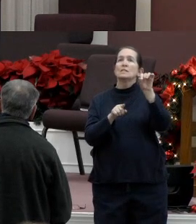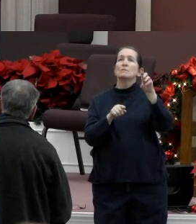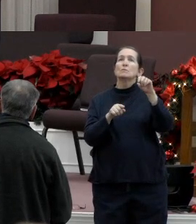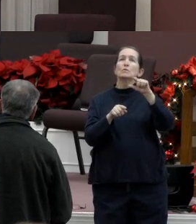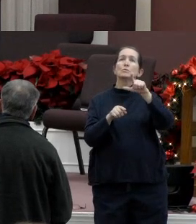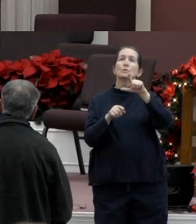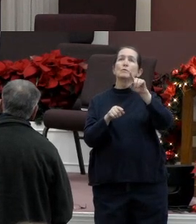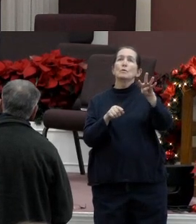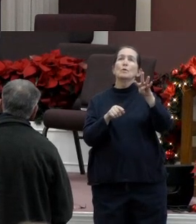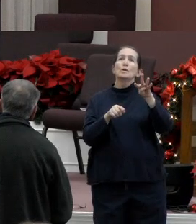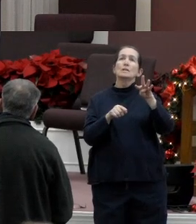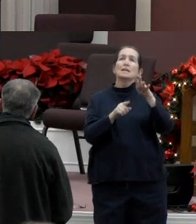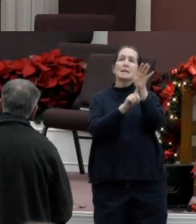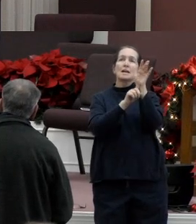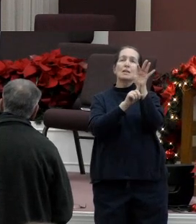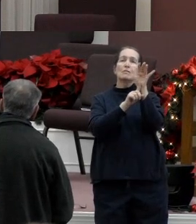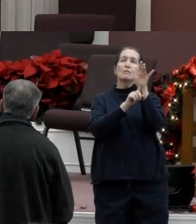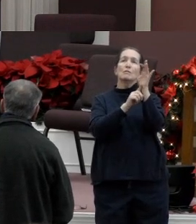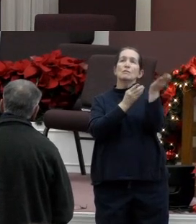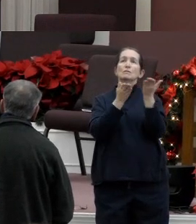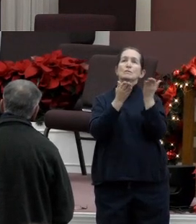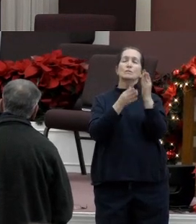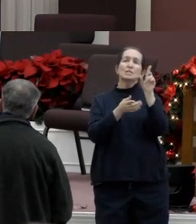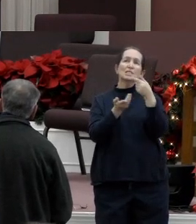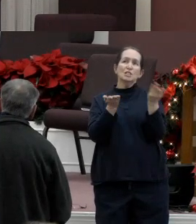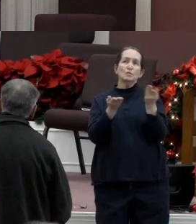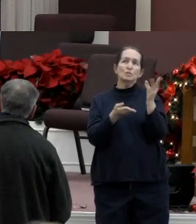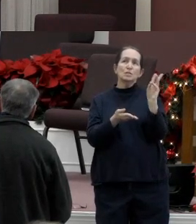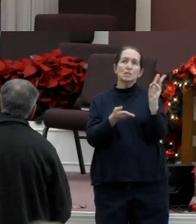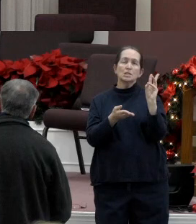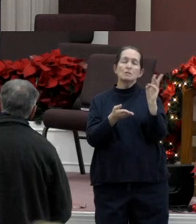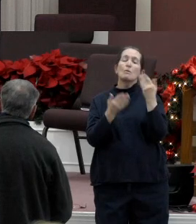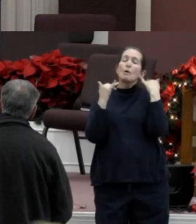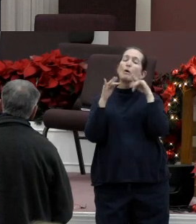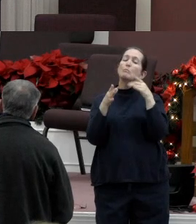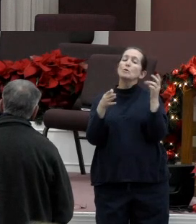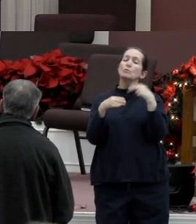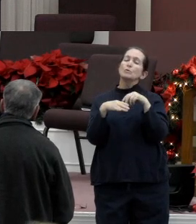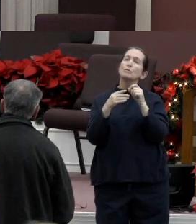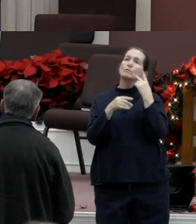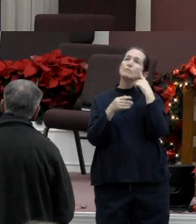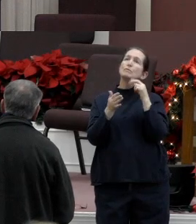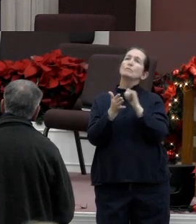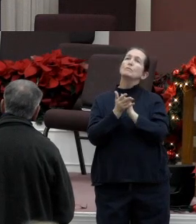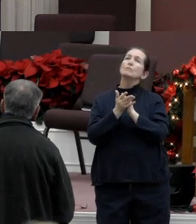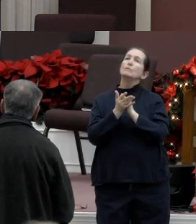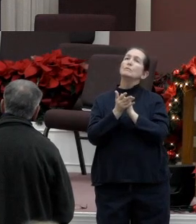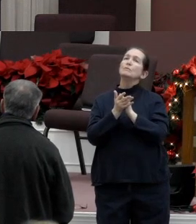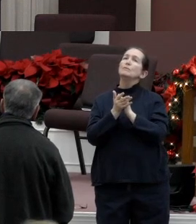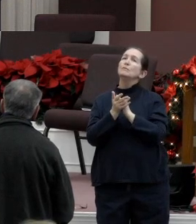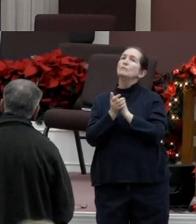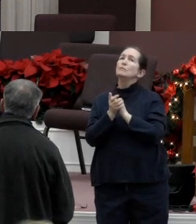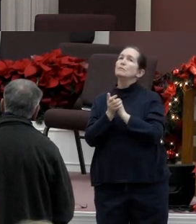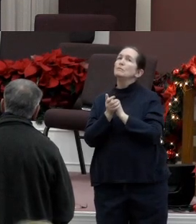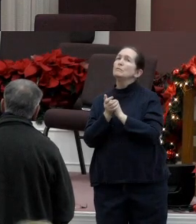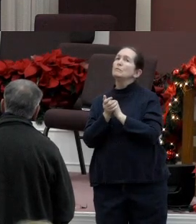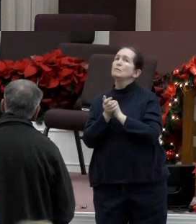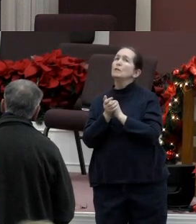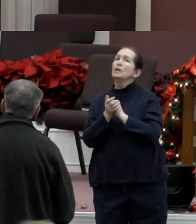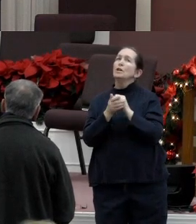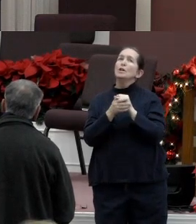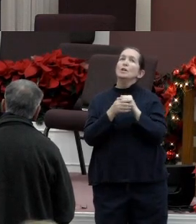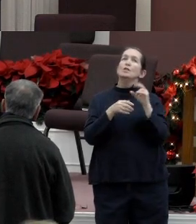Eve's candlelight service will be here, 6 o'clock, and I hope you will join us for that. No Wednesday evening activities the next